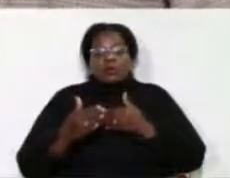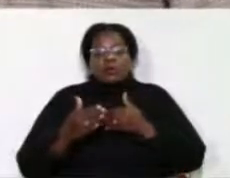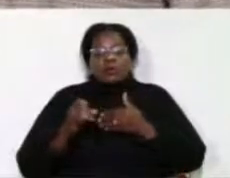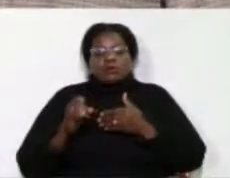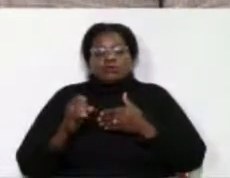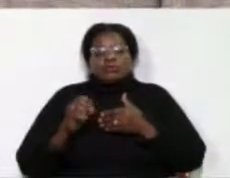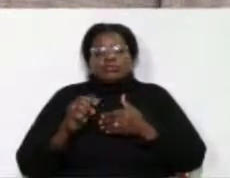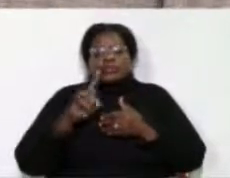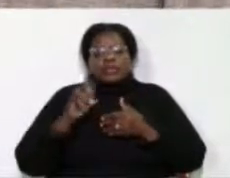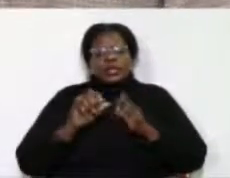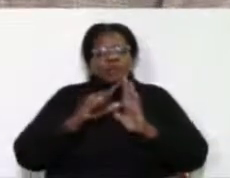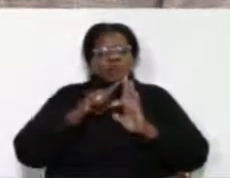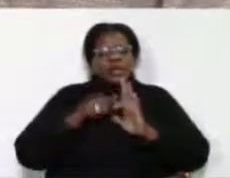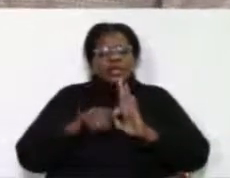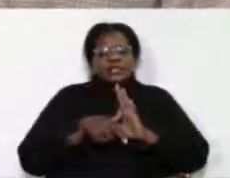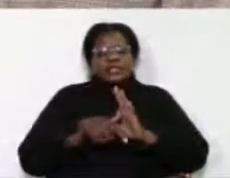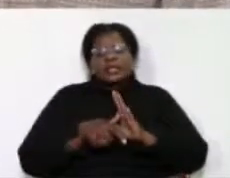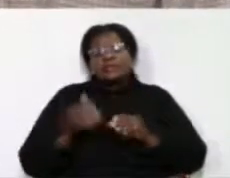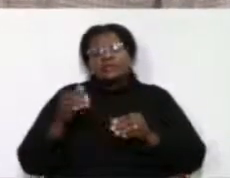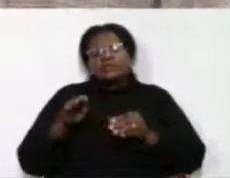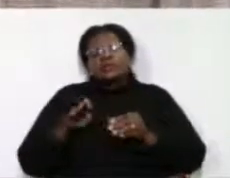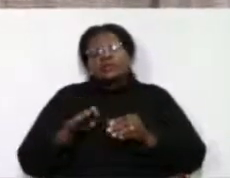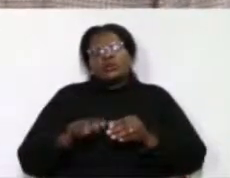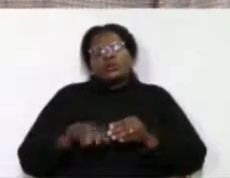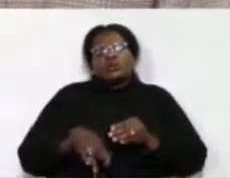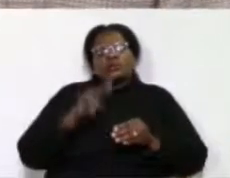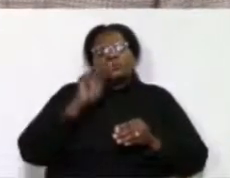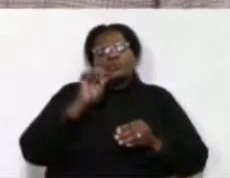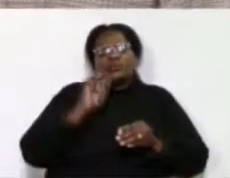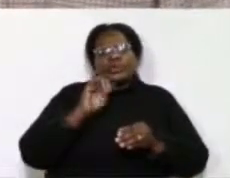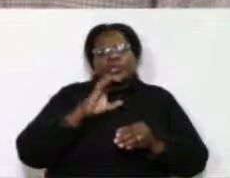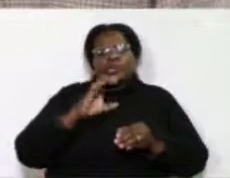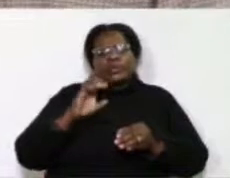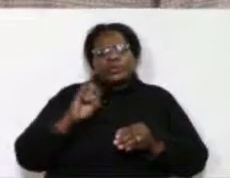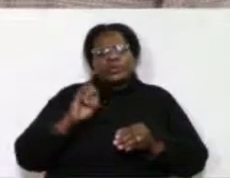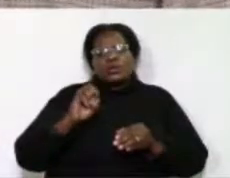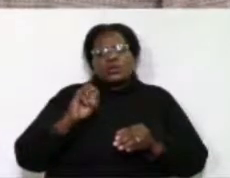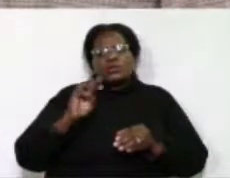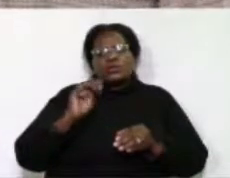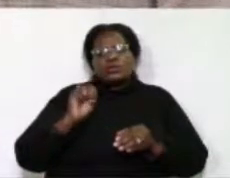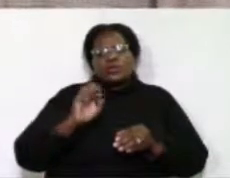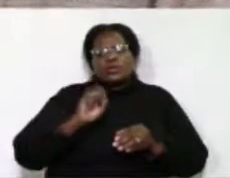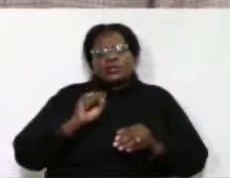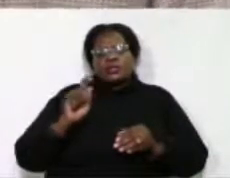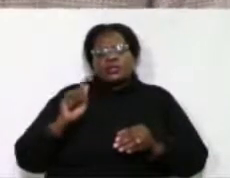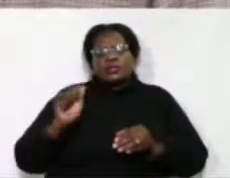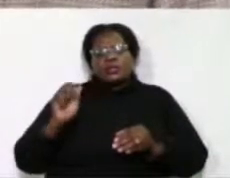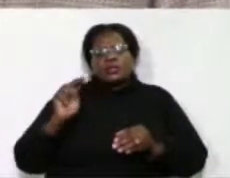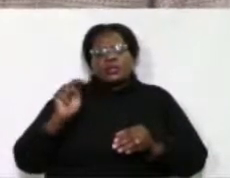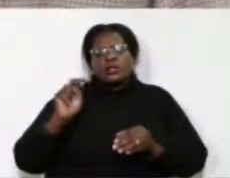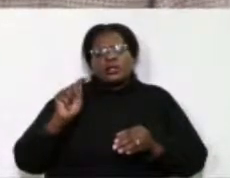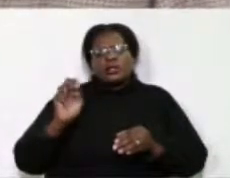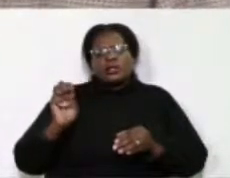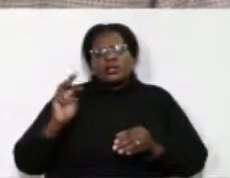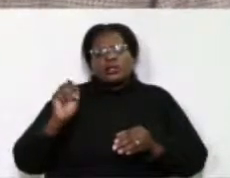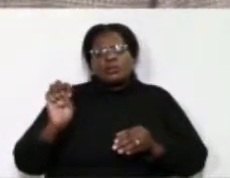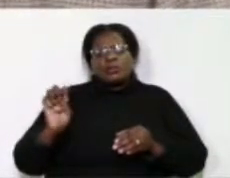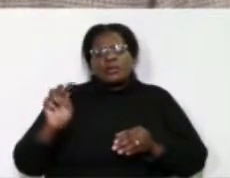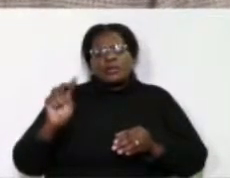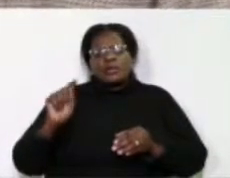minutes, income statements, balance sheets, which is your assets and liabilities, cash flow, and a cash